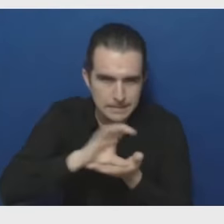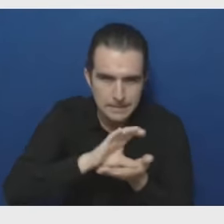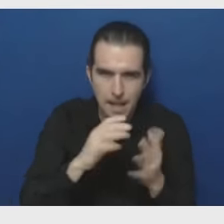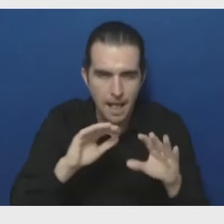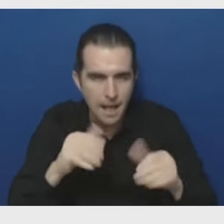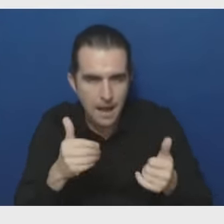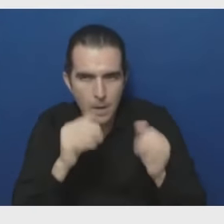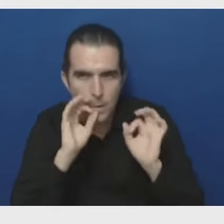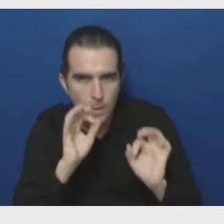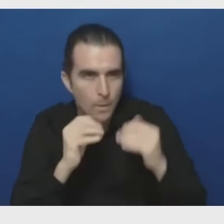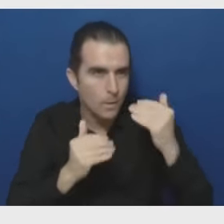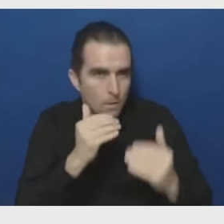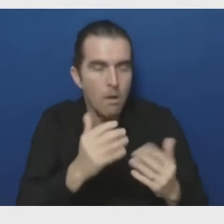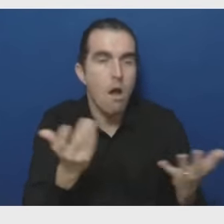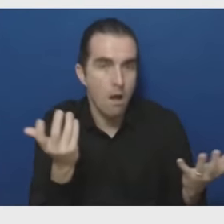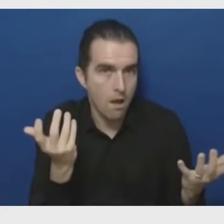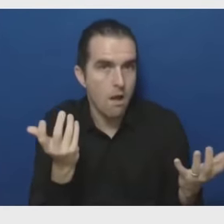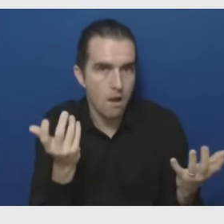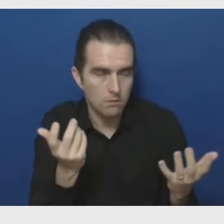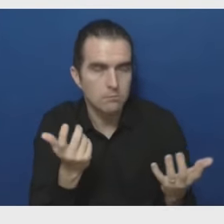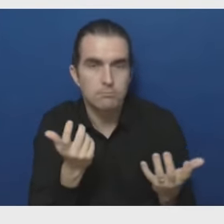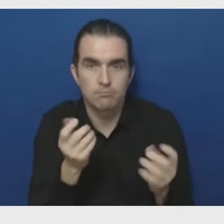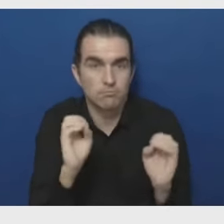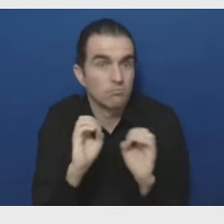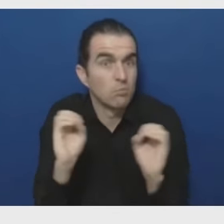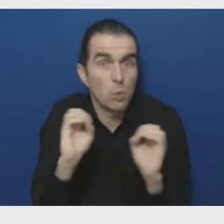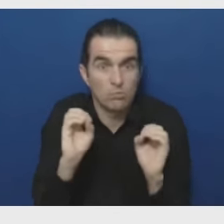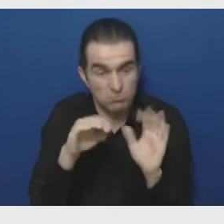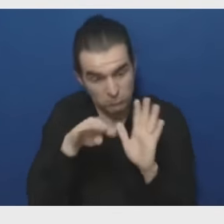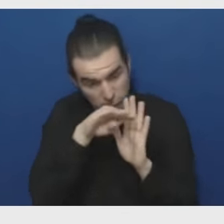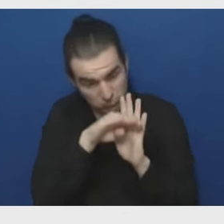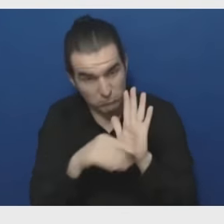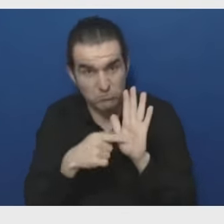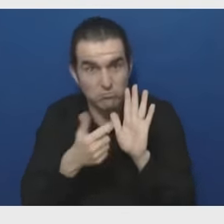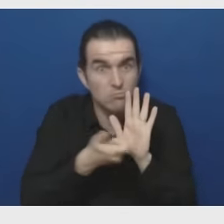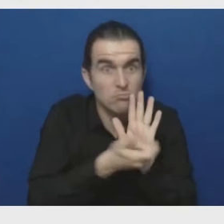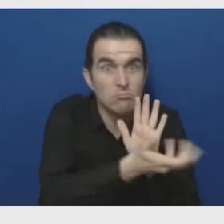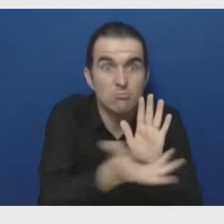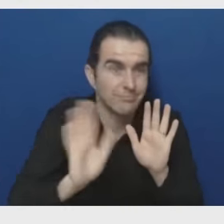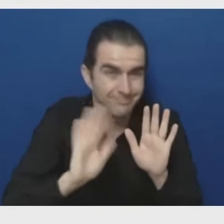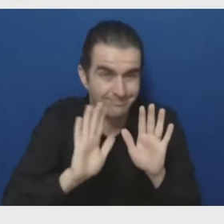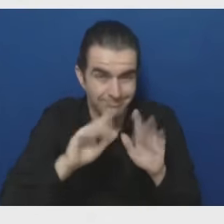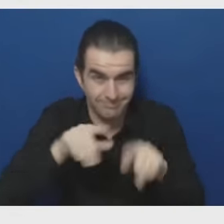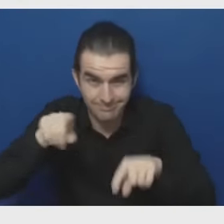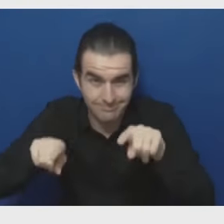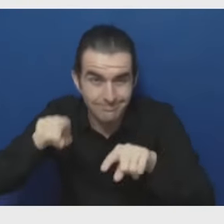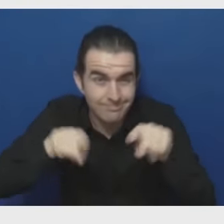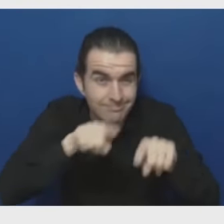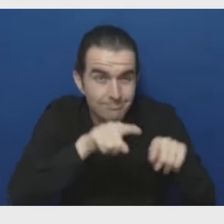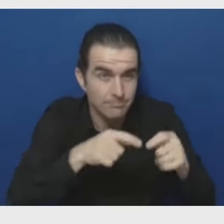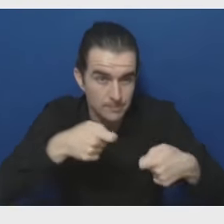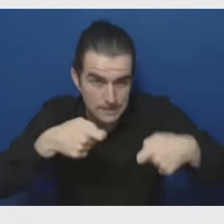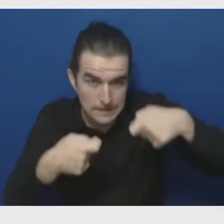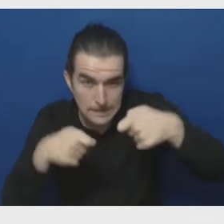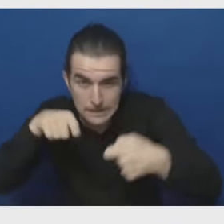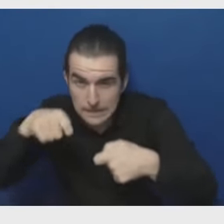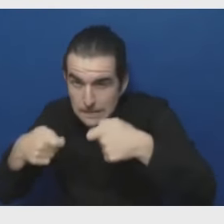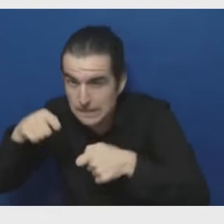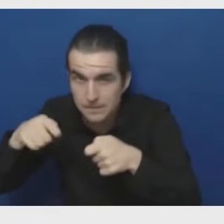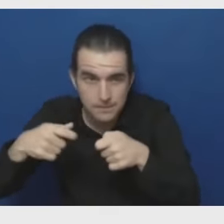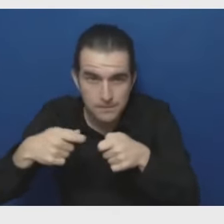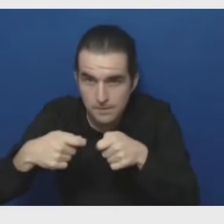But I'm going to hand over. I think you have the unenviable task, Deputy Secretary General, of having to react to two pretty